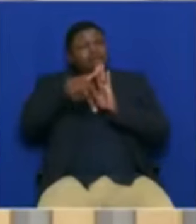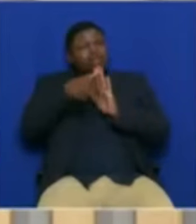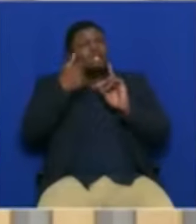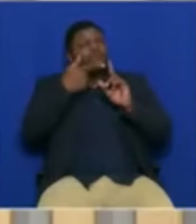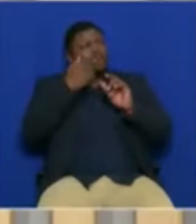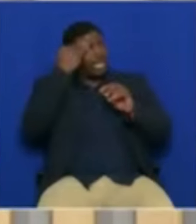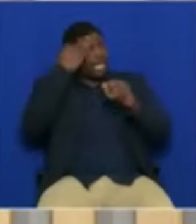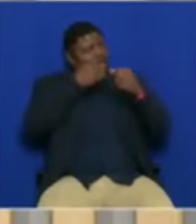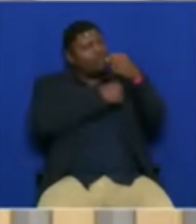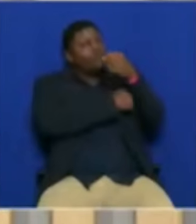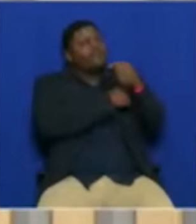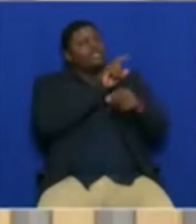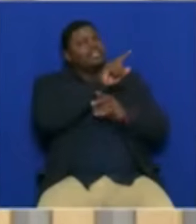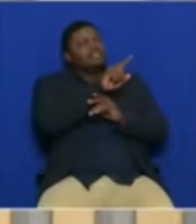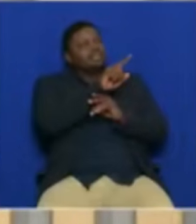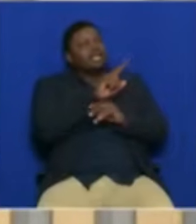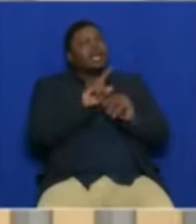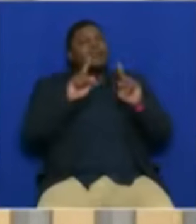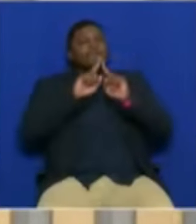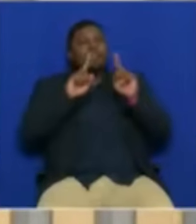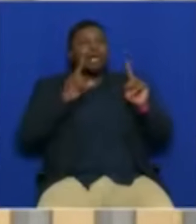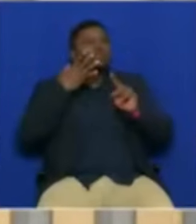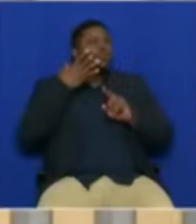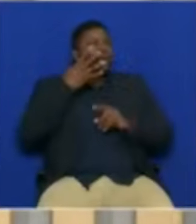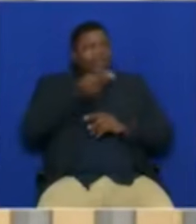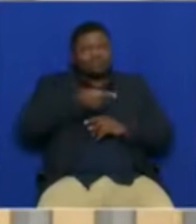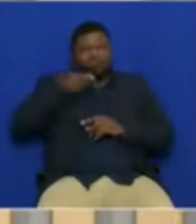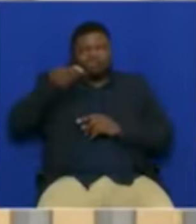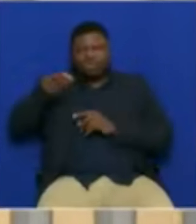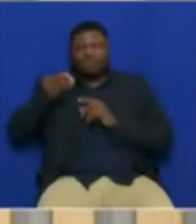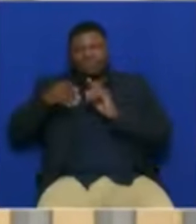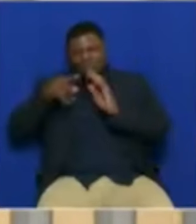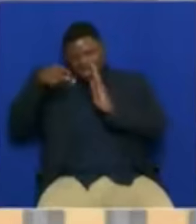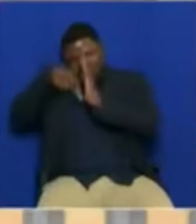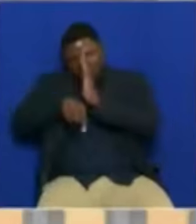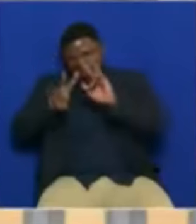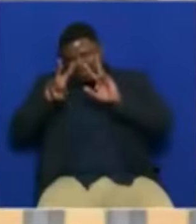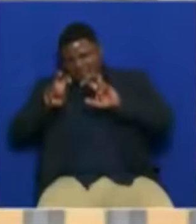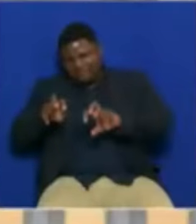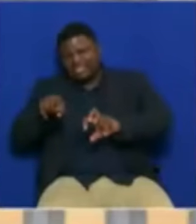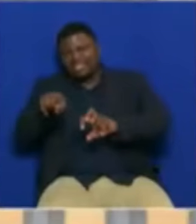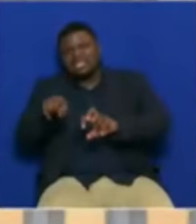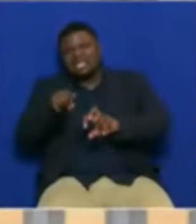to forensics and it came back that it was forged. So, Colonel,